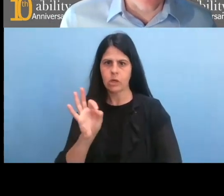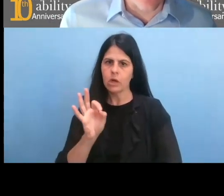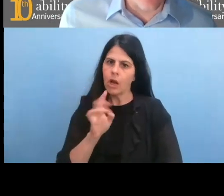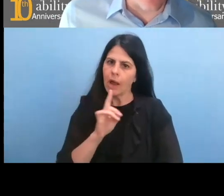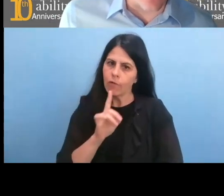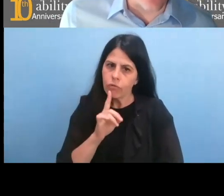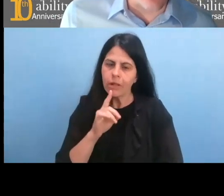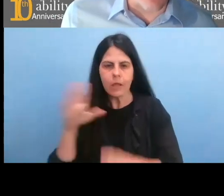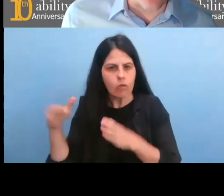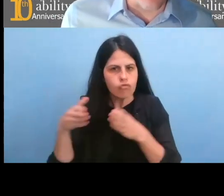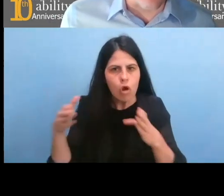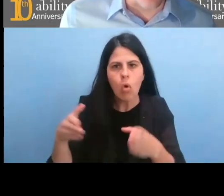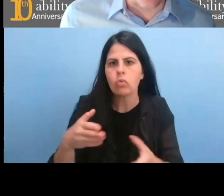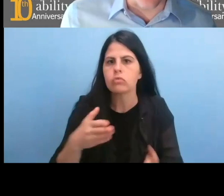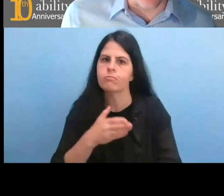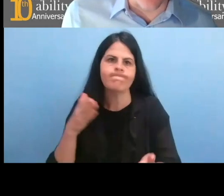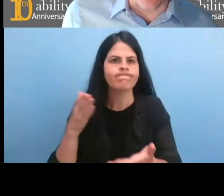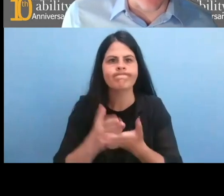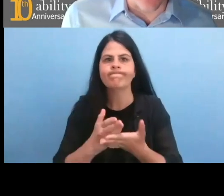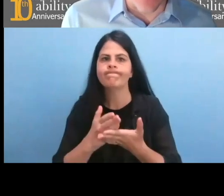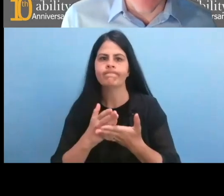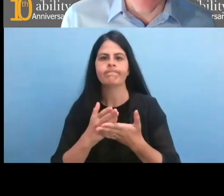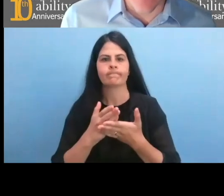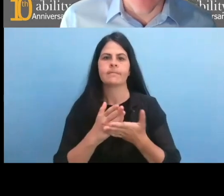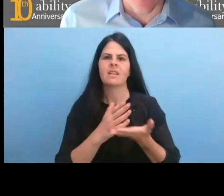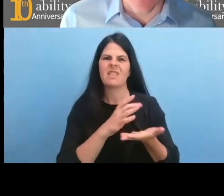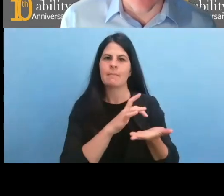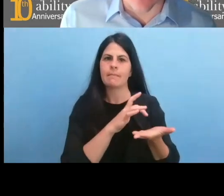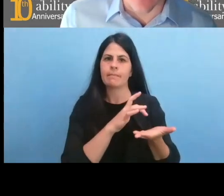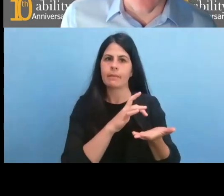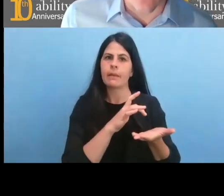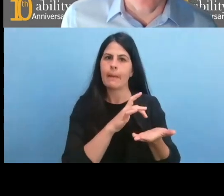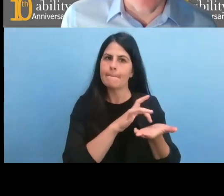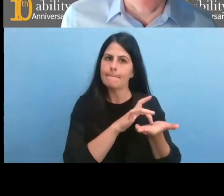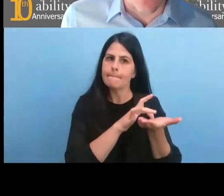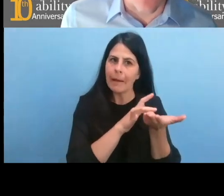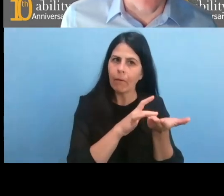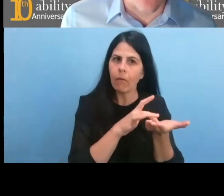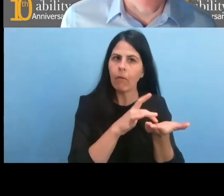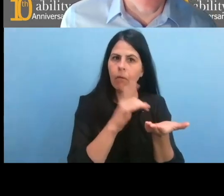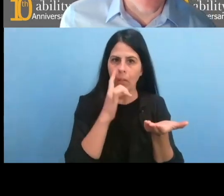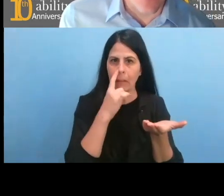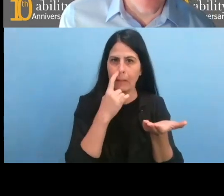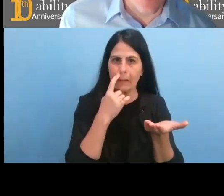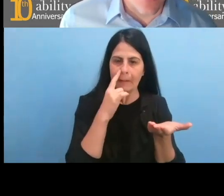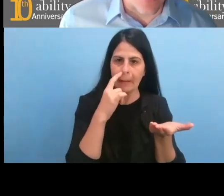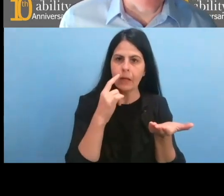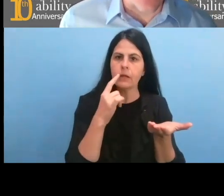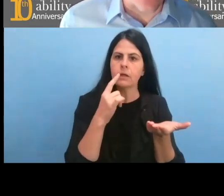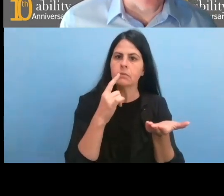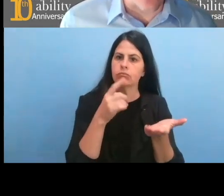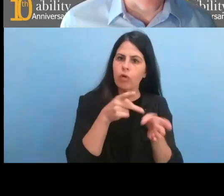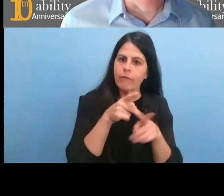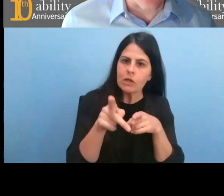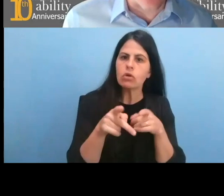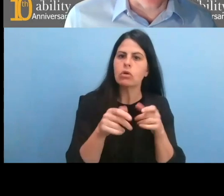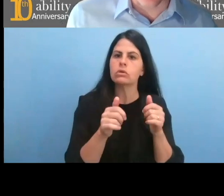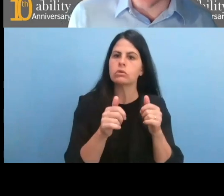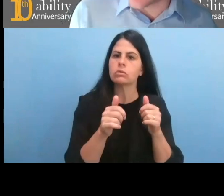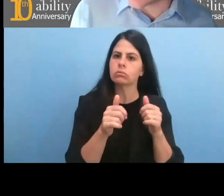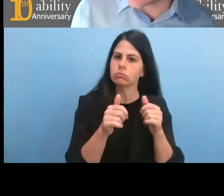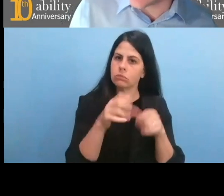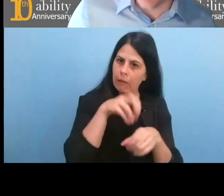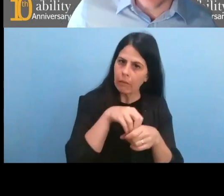the medical professionals with disabilities subsector of the workforce. And so today we